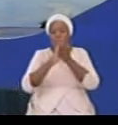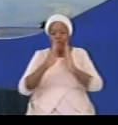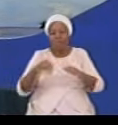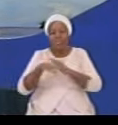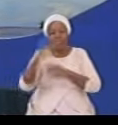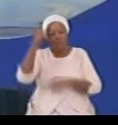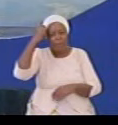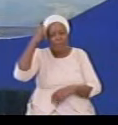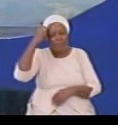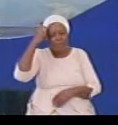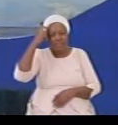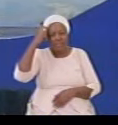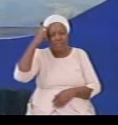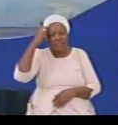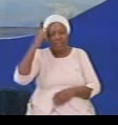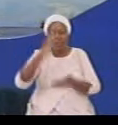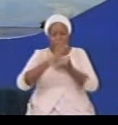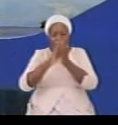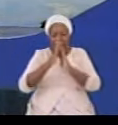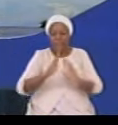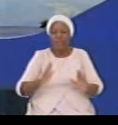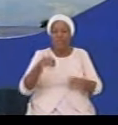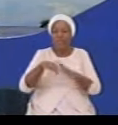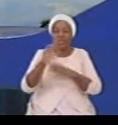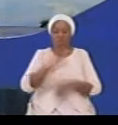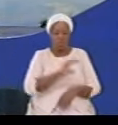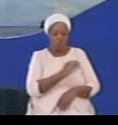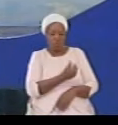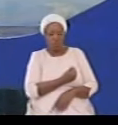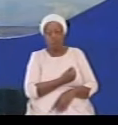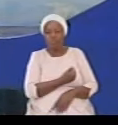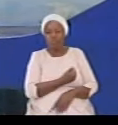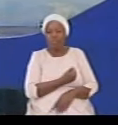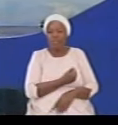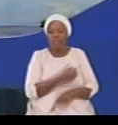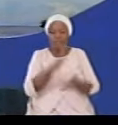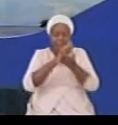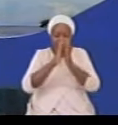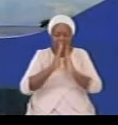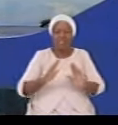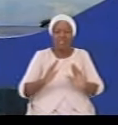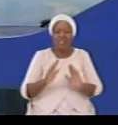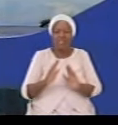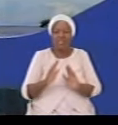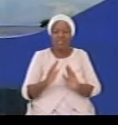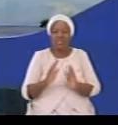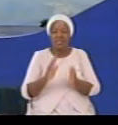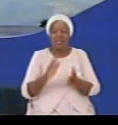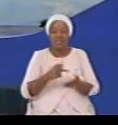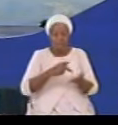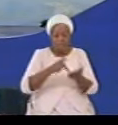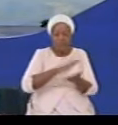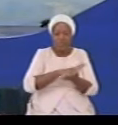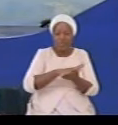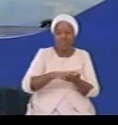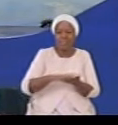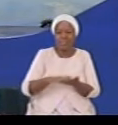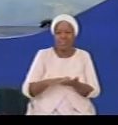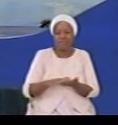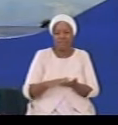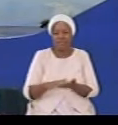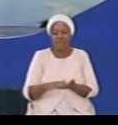your mind. Peace in your soul. Peace. Purity.